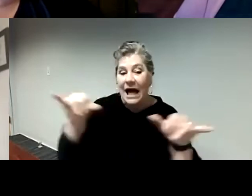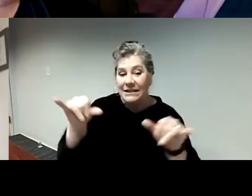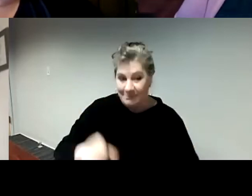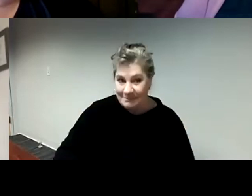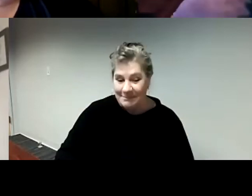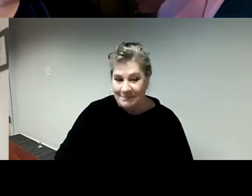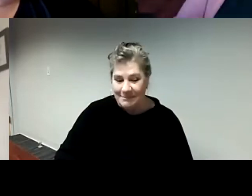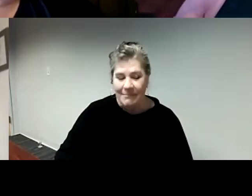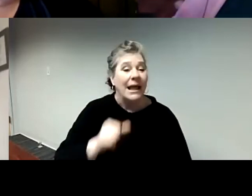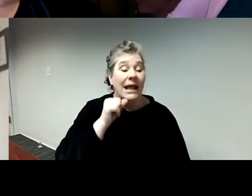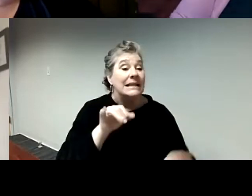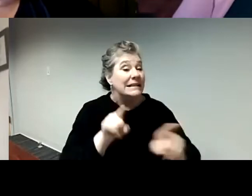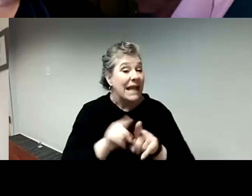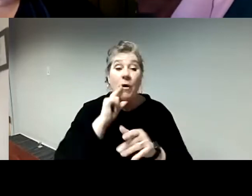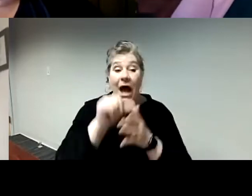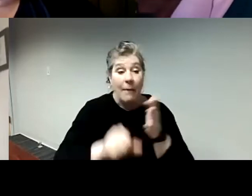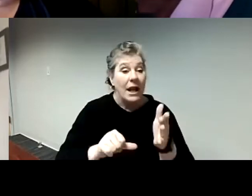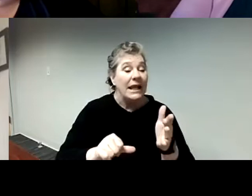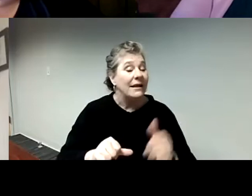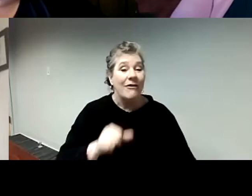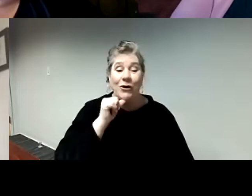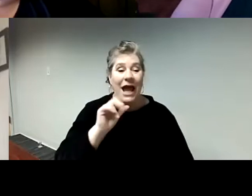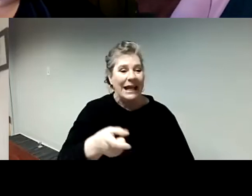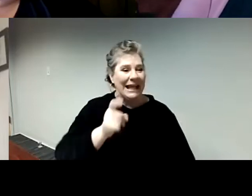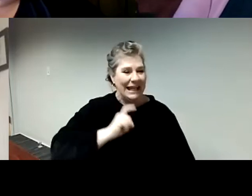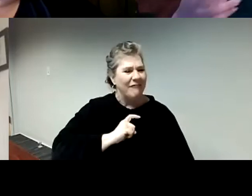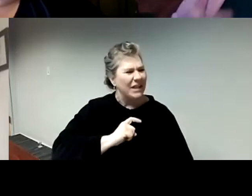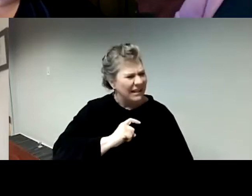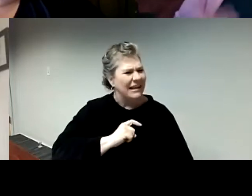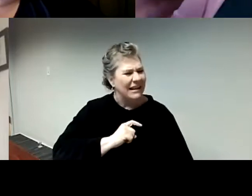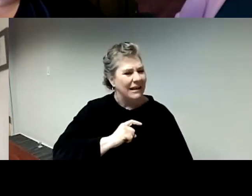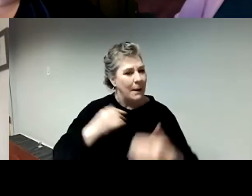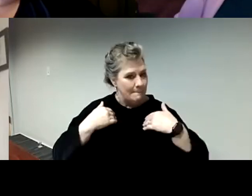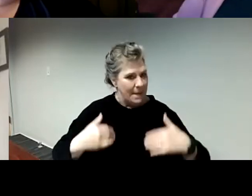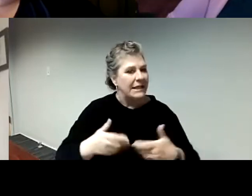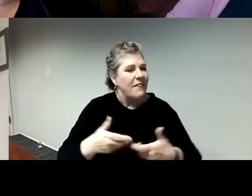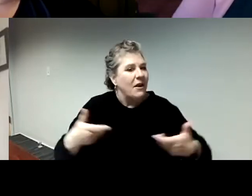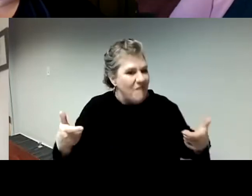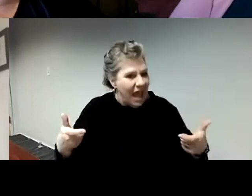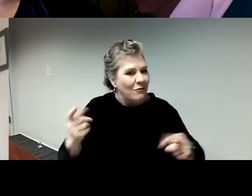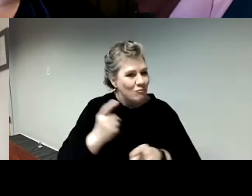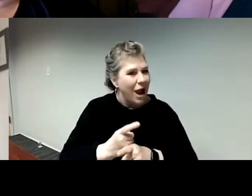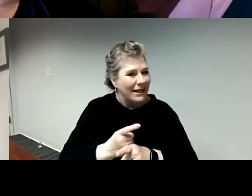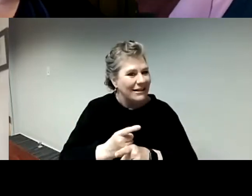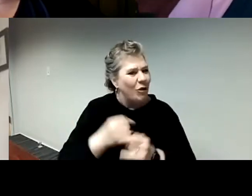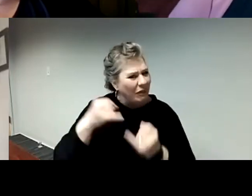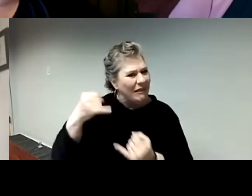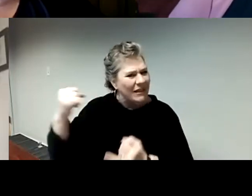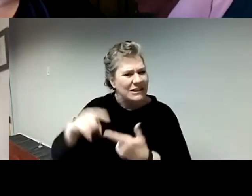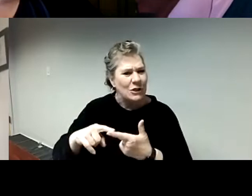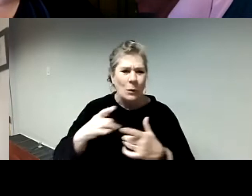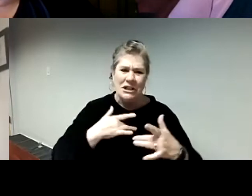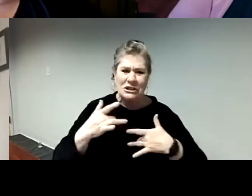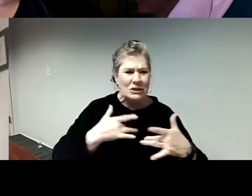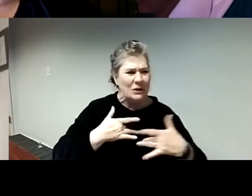They're not, even like with operating surgery, they're not given cadavers that are fat. Like there are so many really concerning things